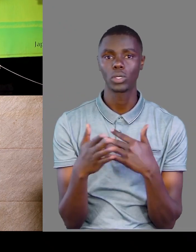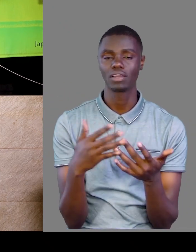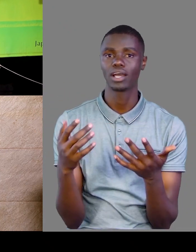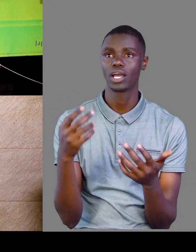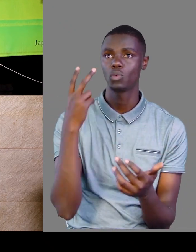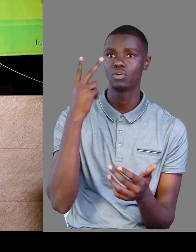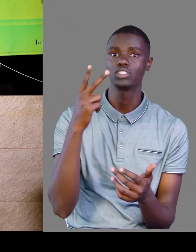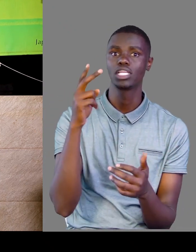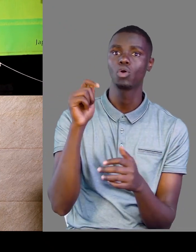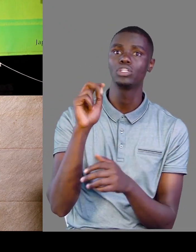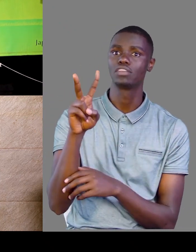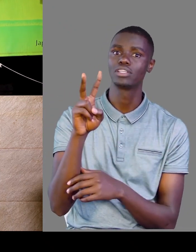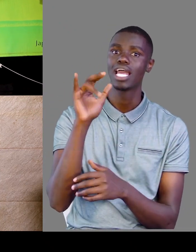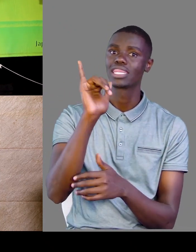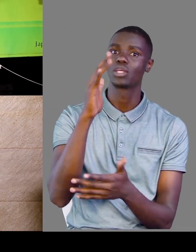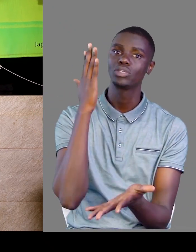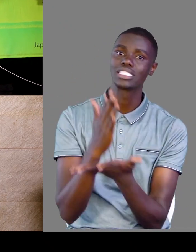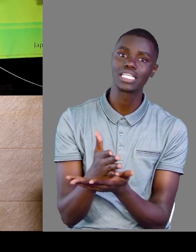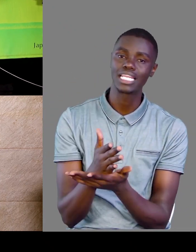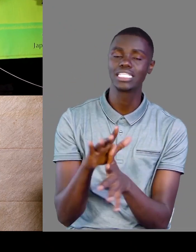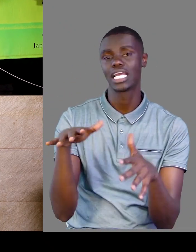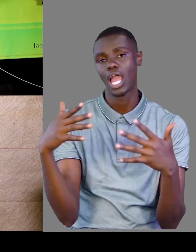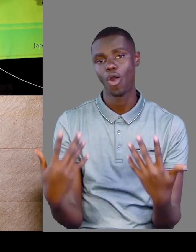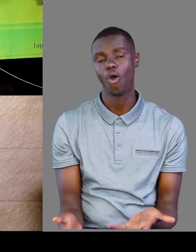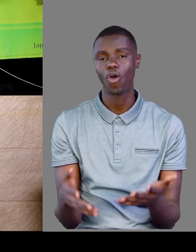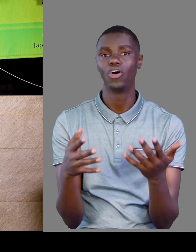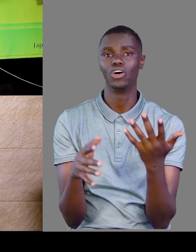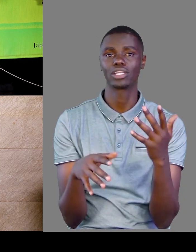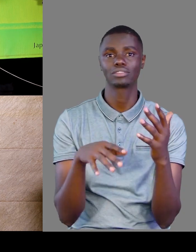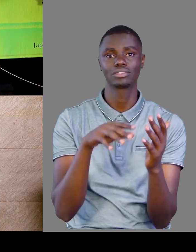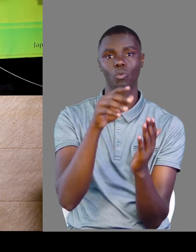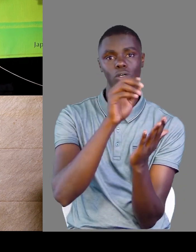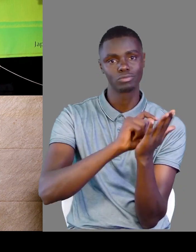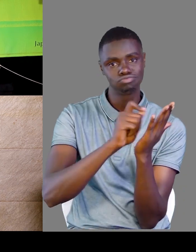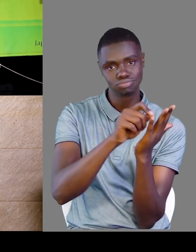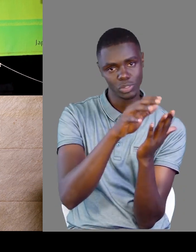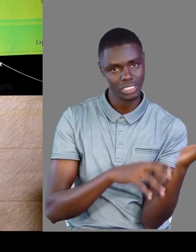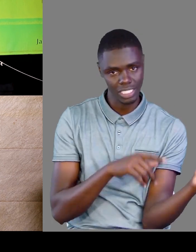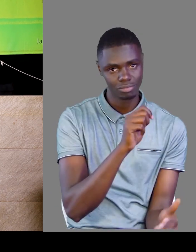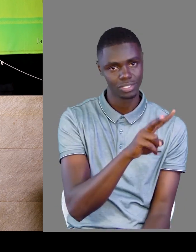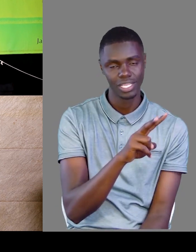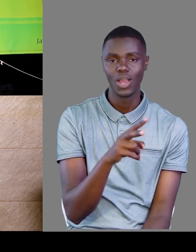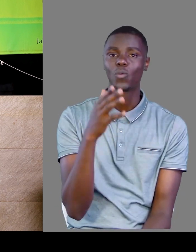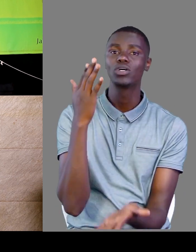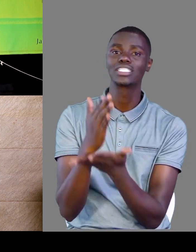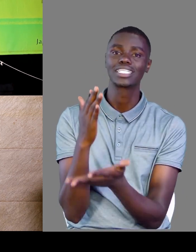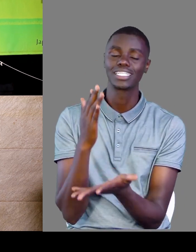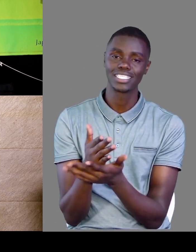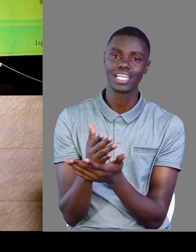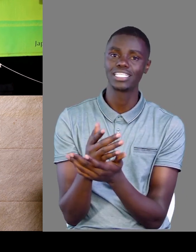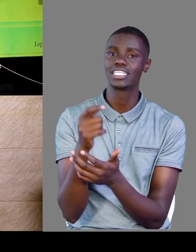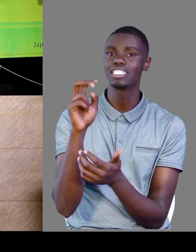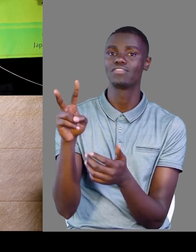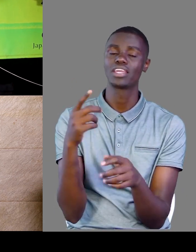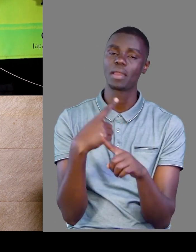were seeing on screen. Was it reality TV or was it a bit scripted TV? It was reality TV struck a